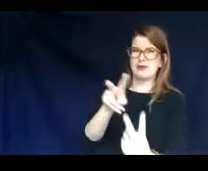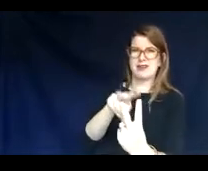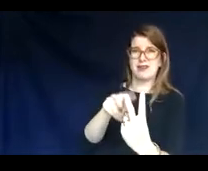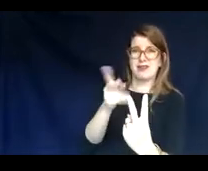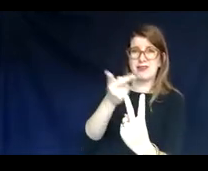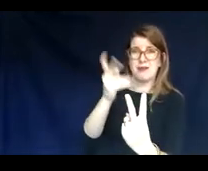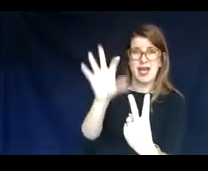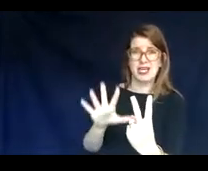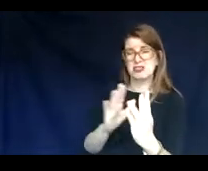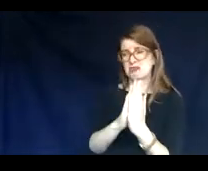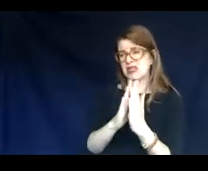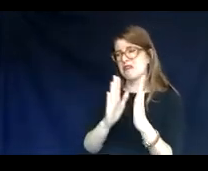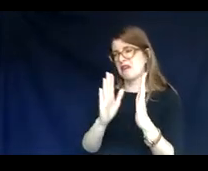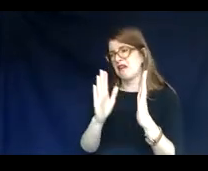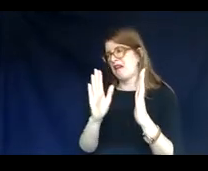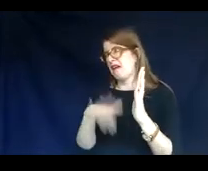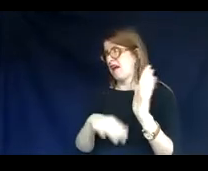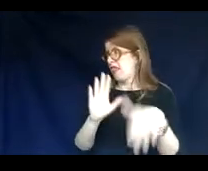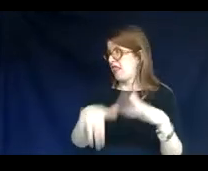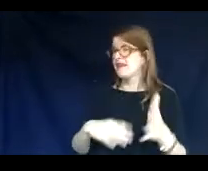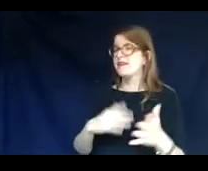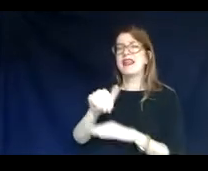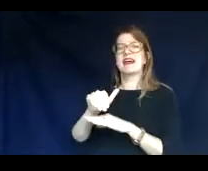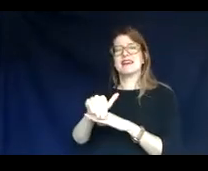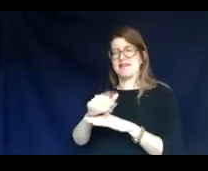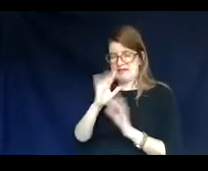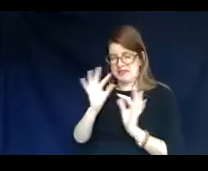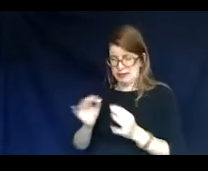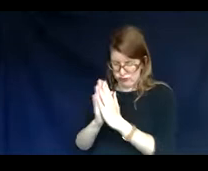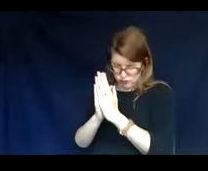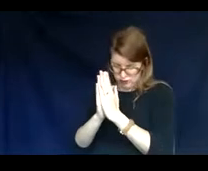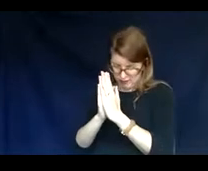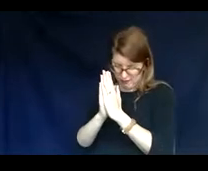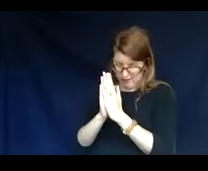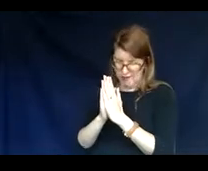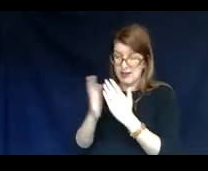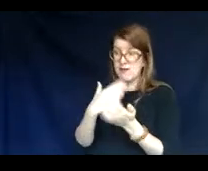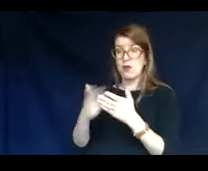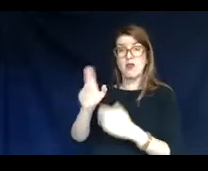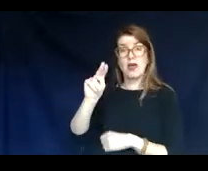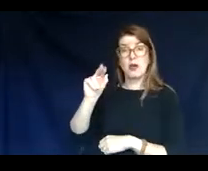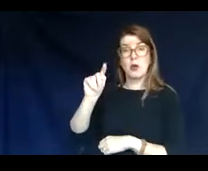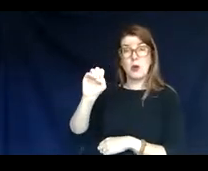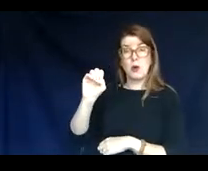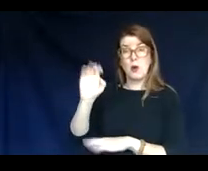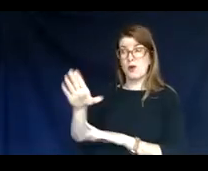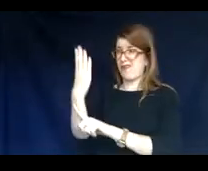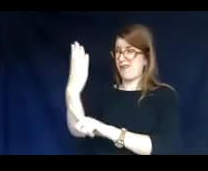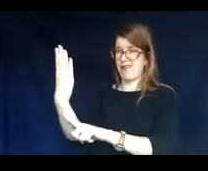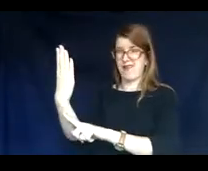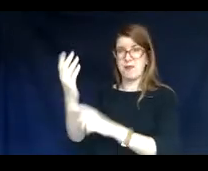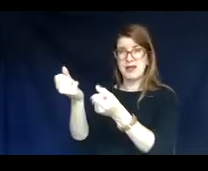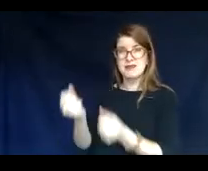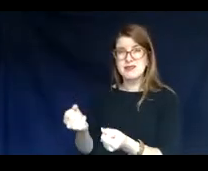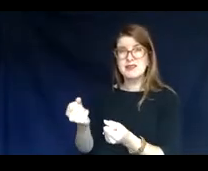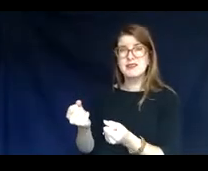actually decided to really pray that night and into that evening. And although I'd put that, you know, that note on a stand, the Holy Spirit started nudging me and